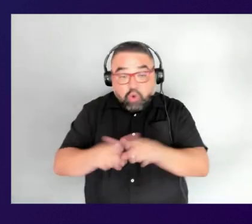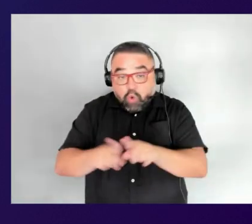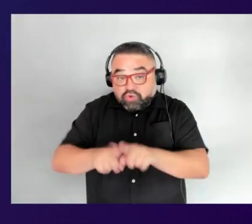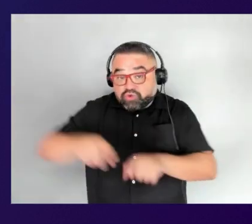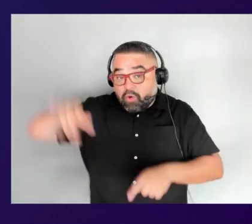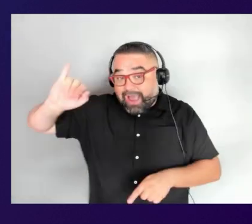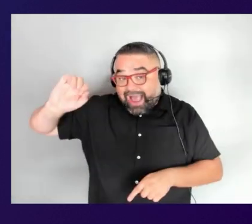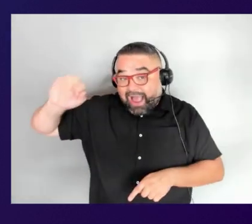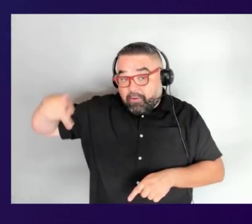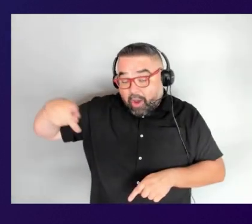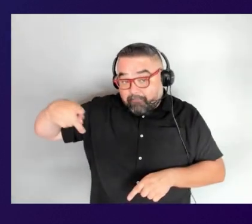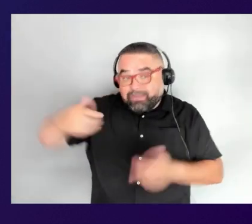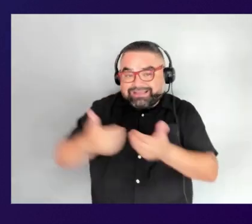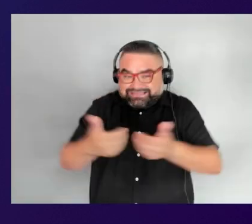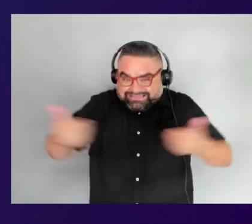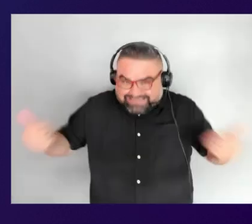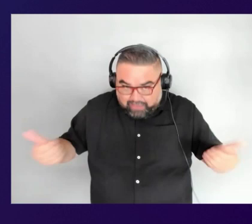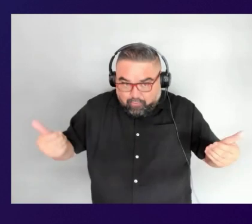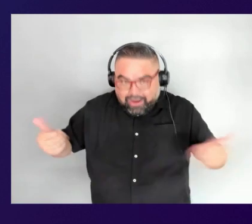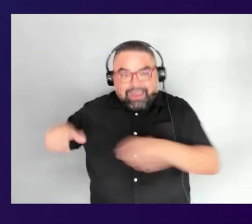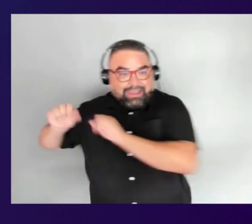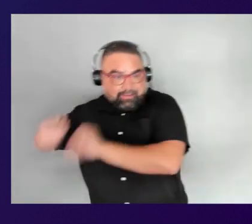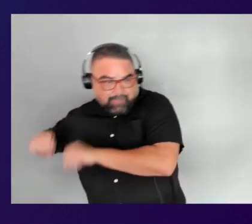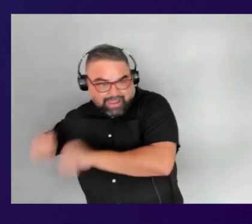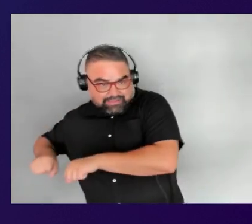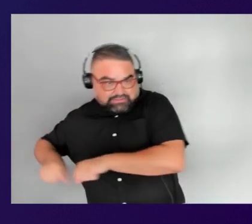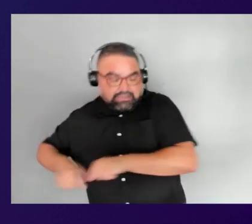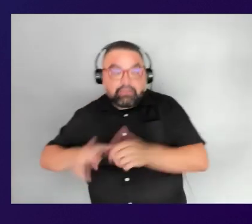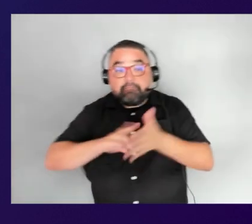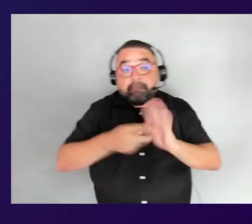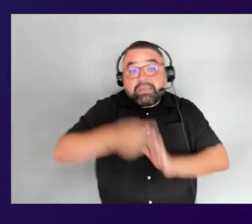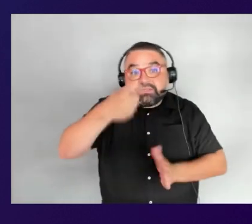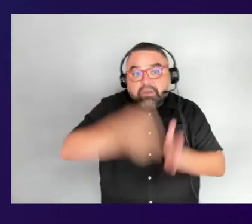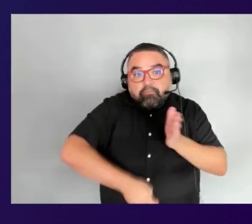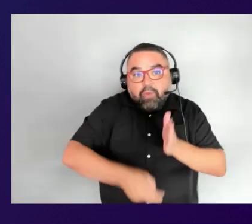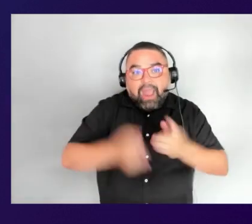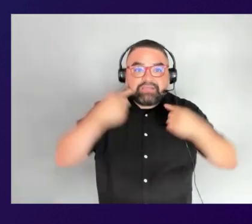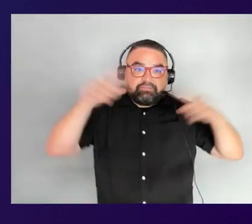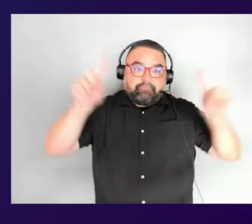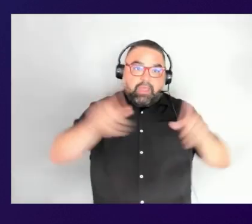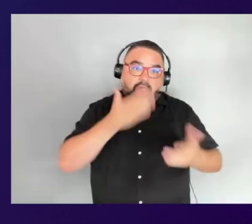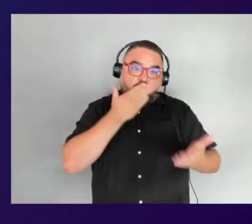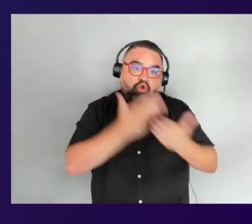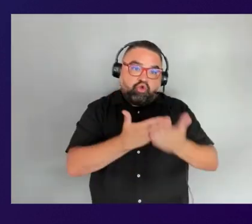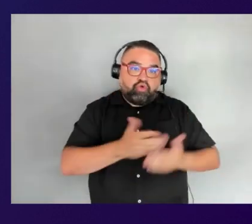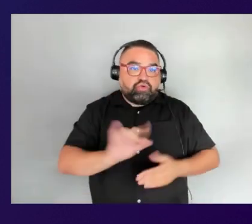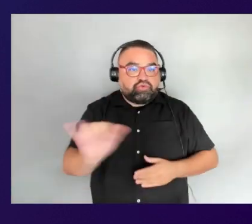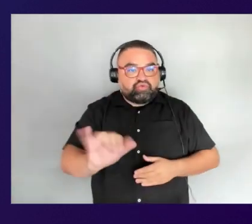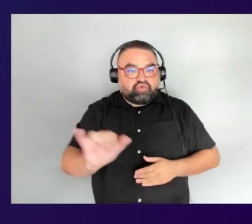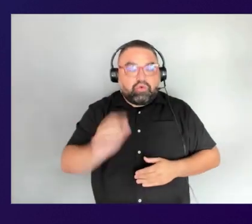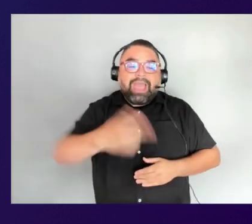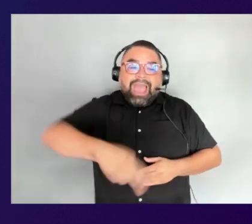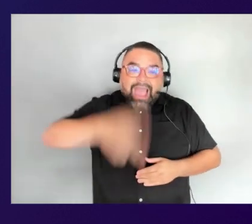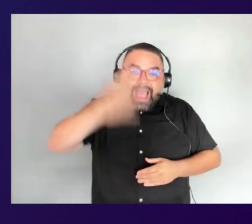independently of your capacity now, which really helps the price performance ratio of high IOPS workflows where you need a